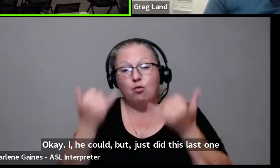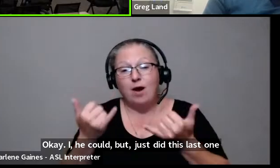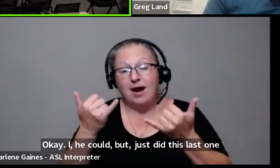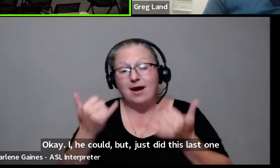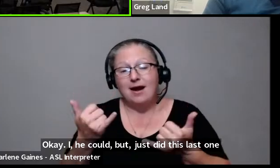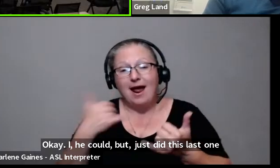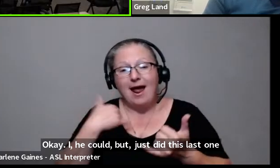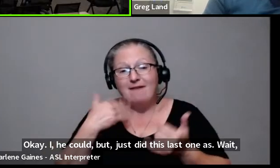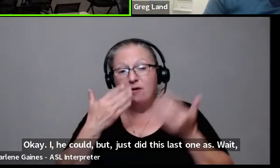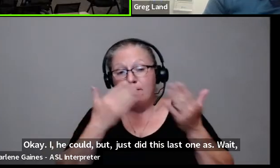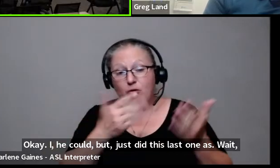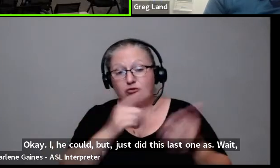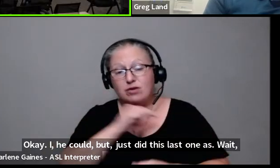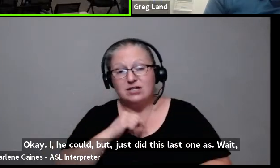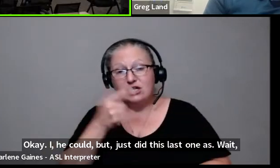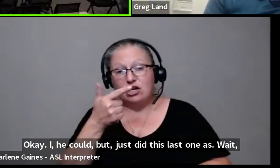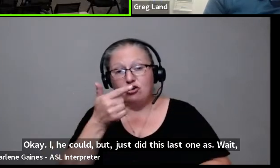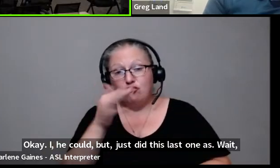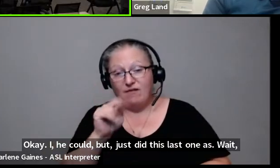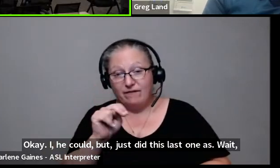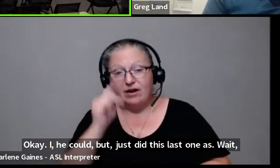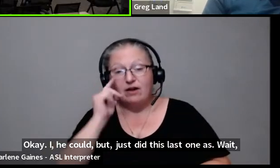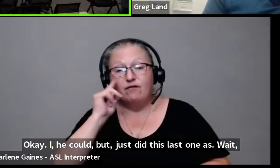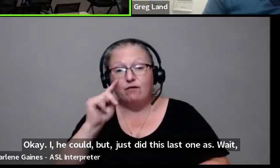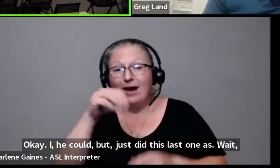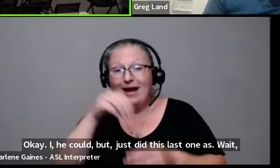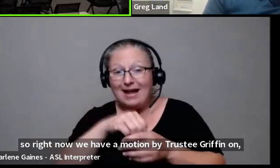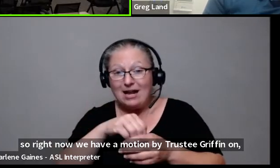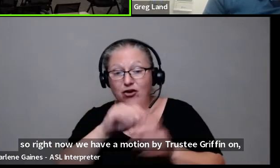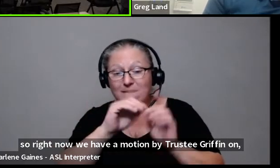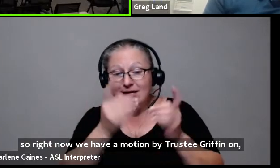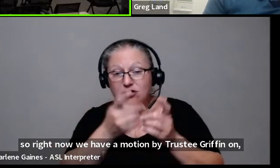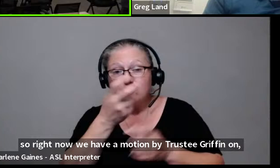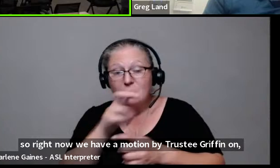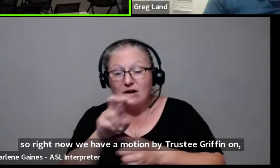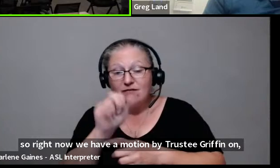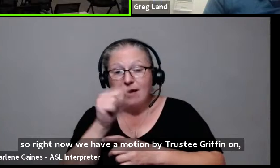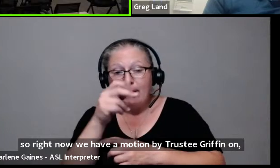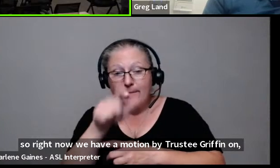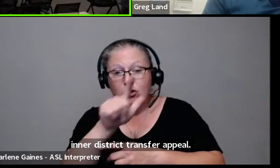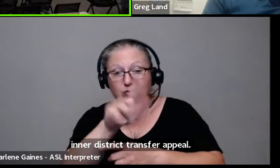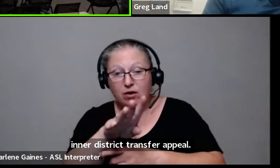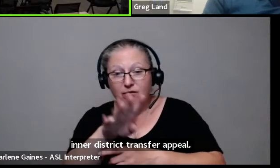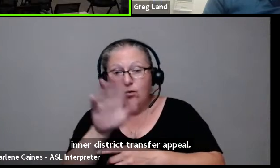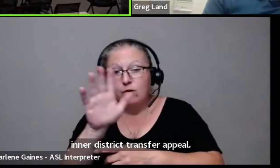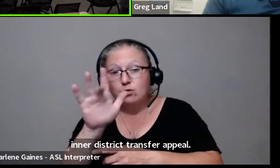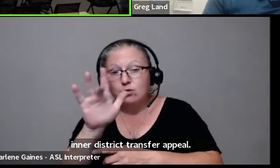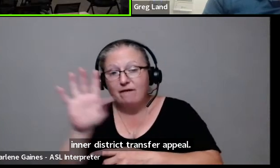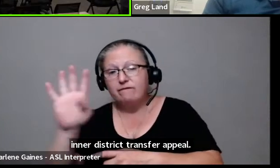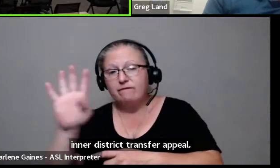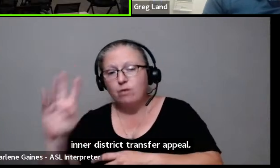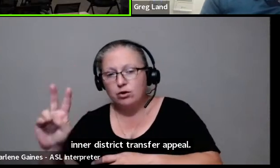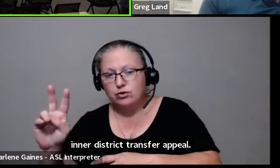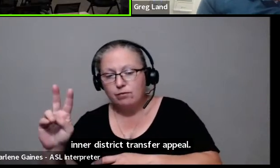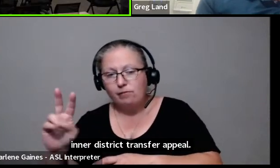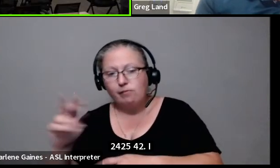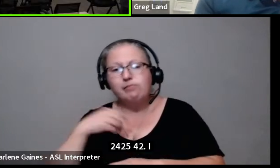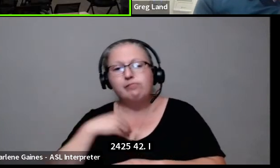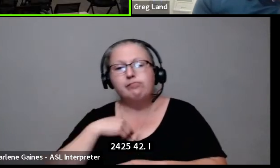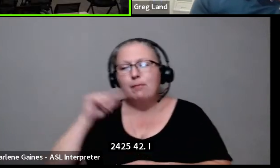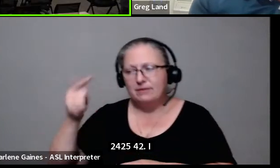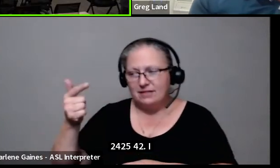have a motion by trustee Griffin on interdistrict transfer appeal 242542. I